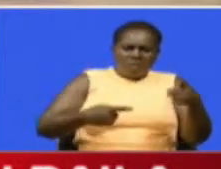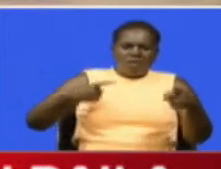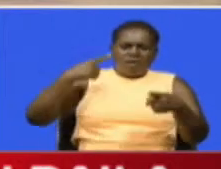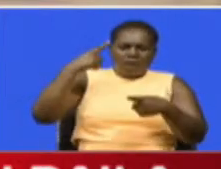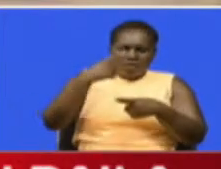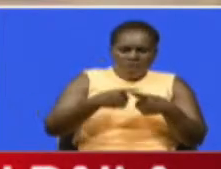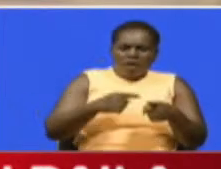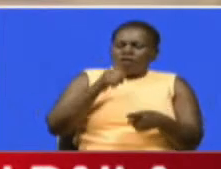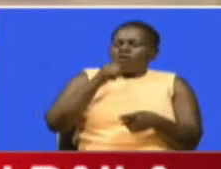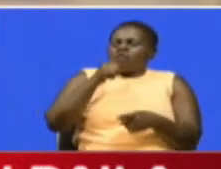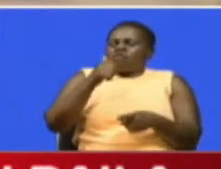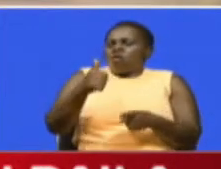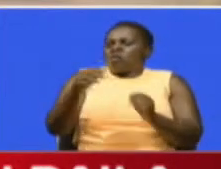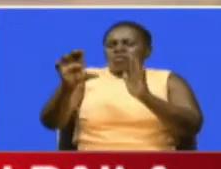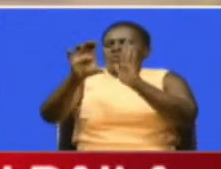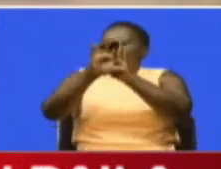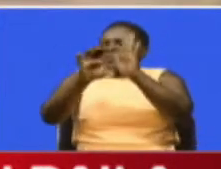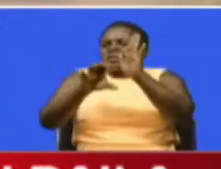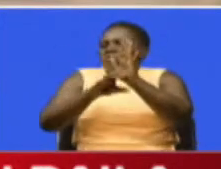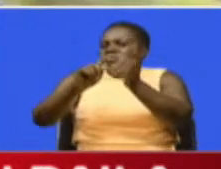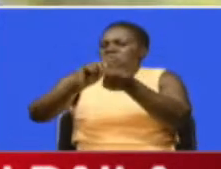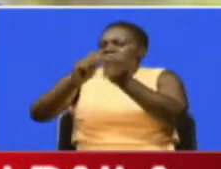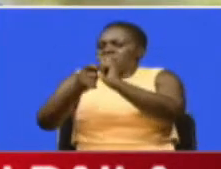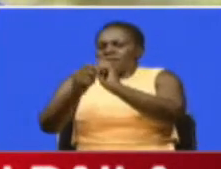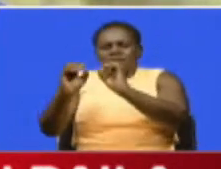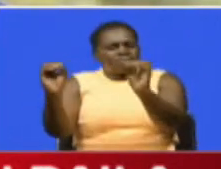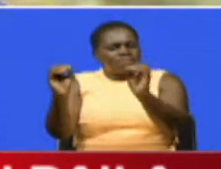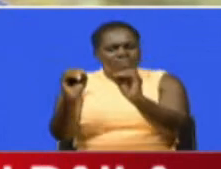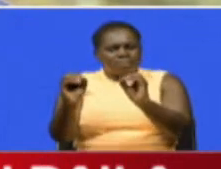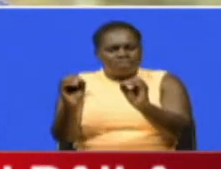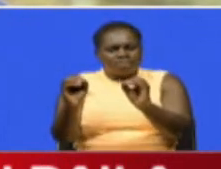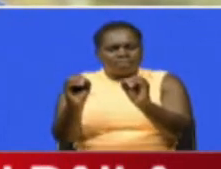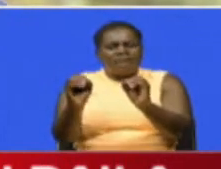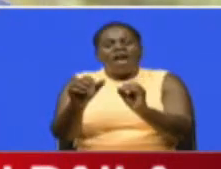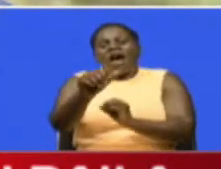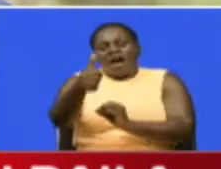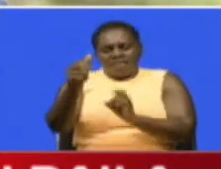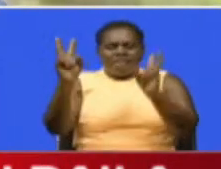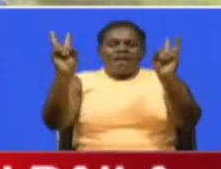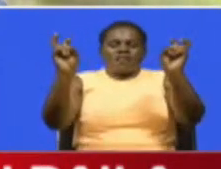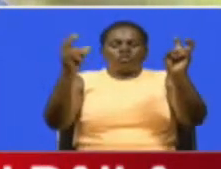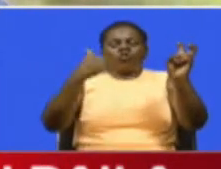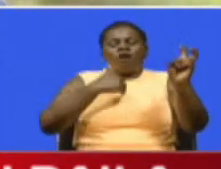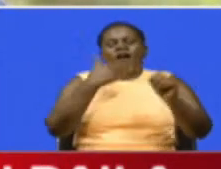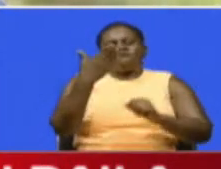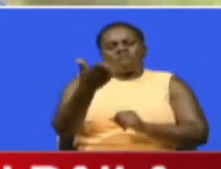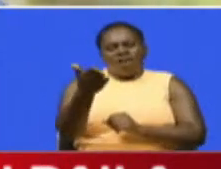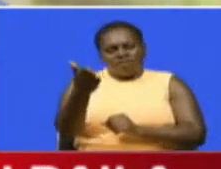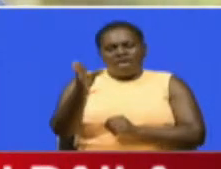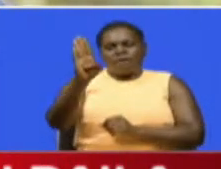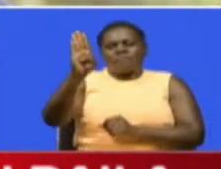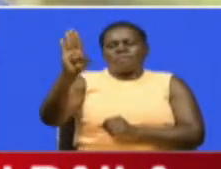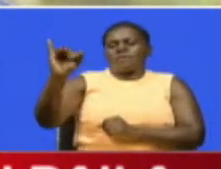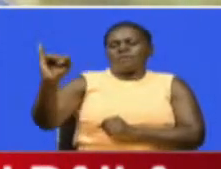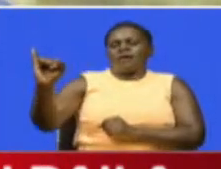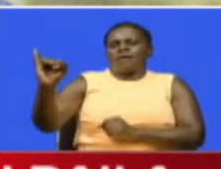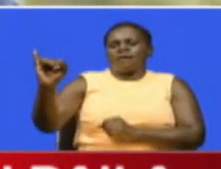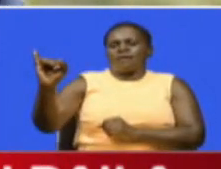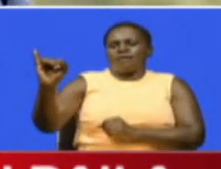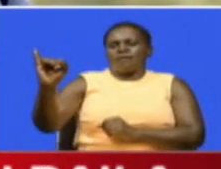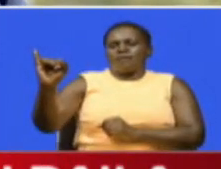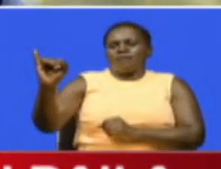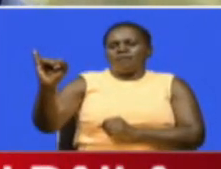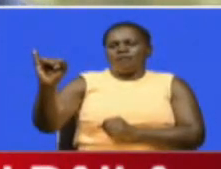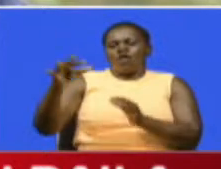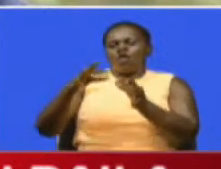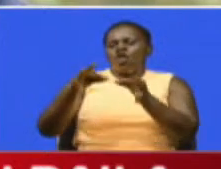only about a constitutional amendment. There are certain issues which have been